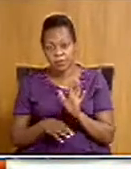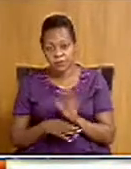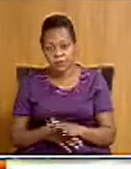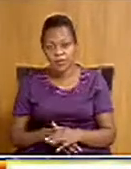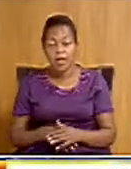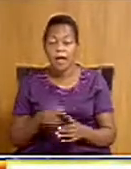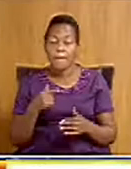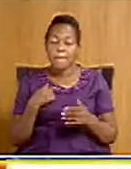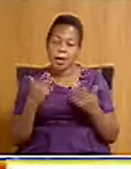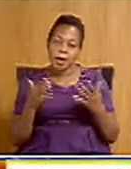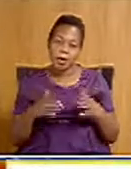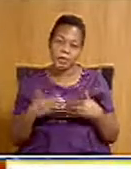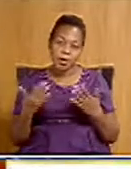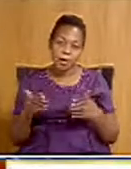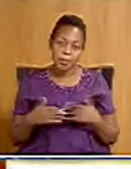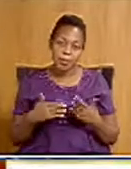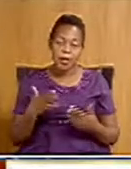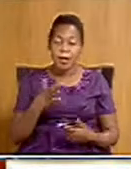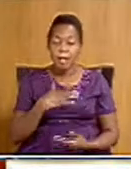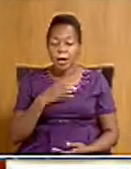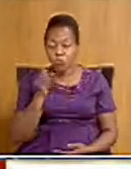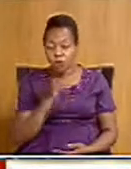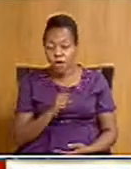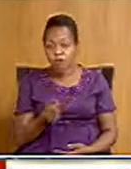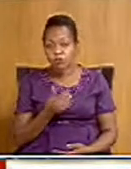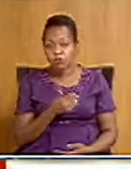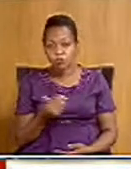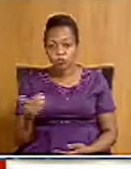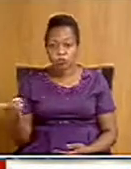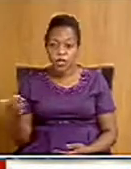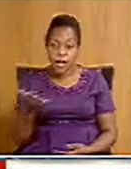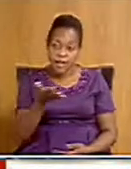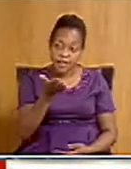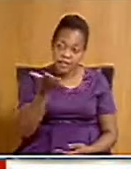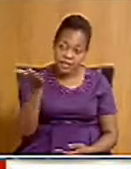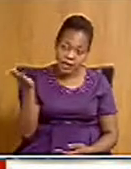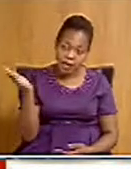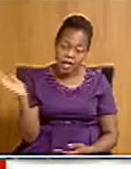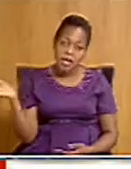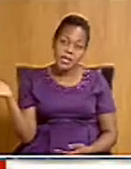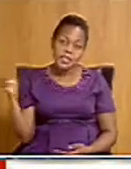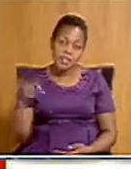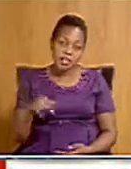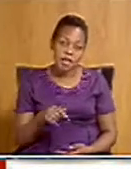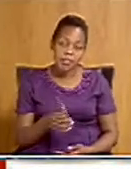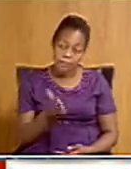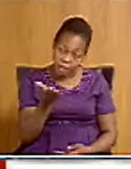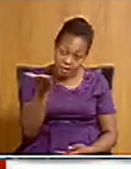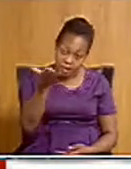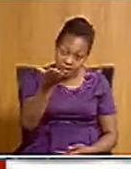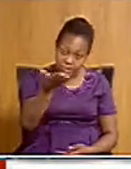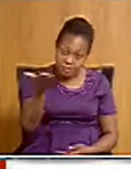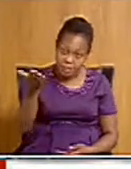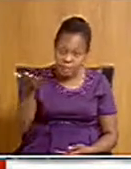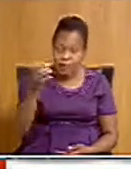The answer you say, abazukuru bange abo mu ghetto nabo bali wano baze bali awo